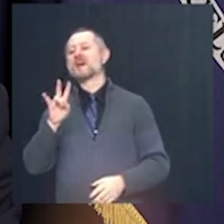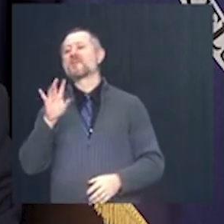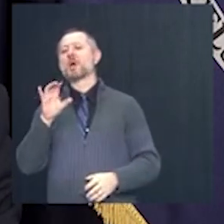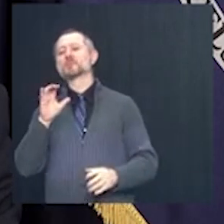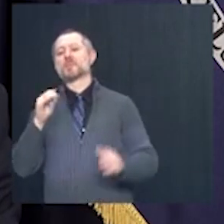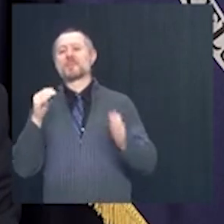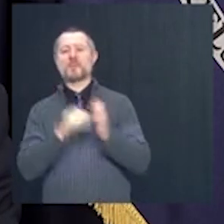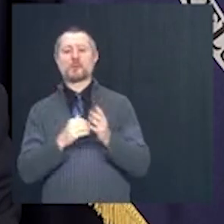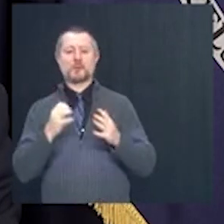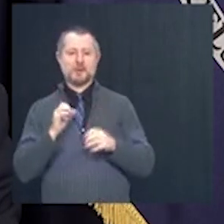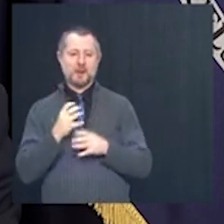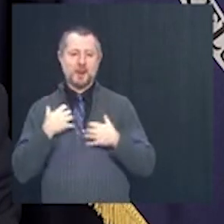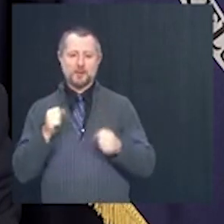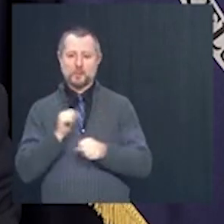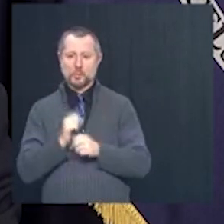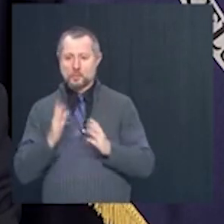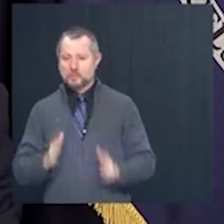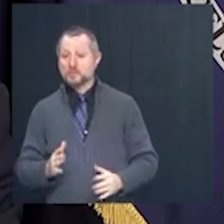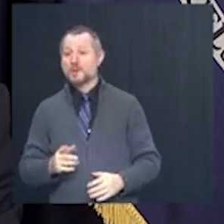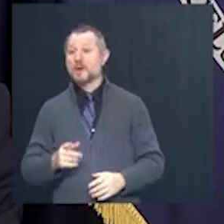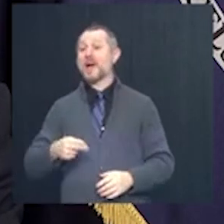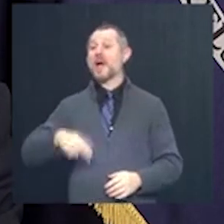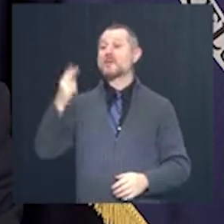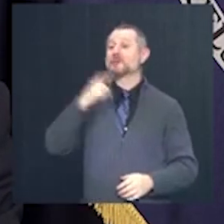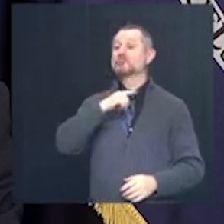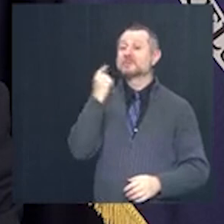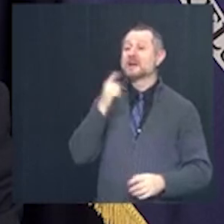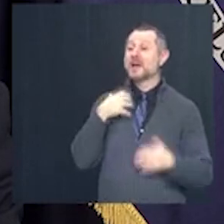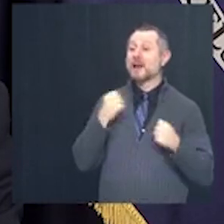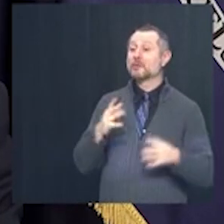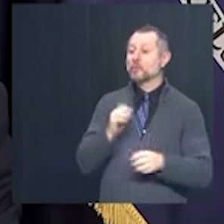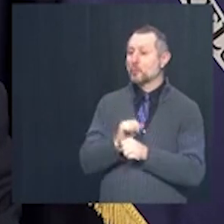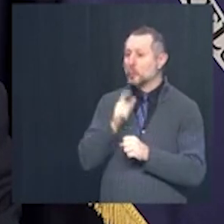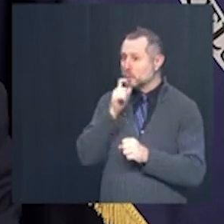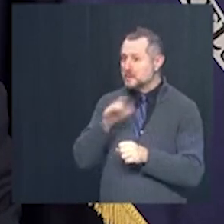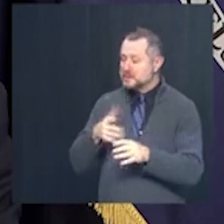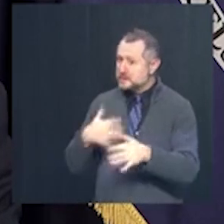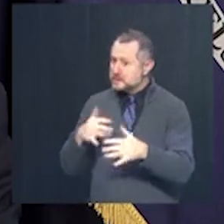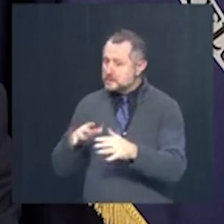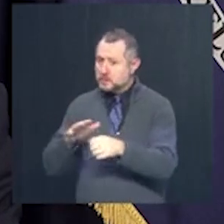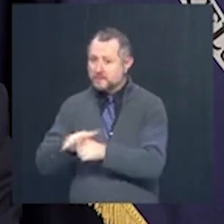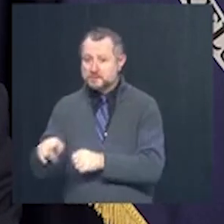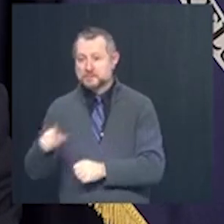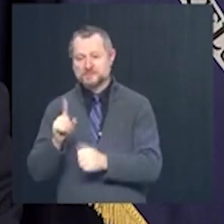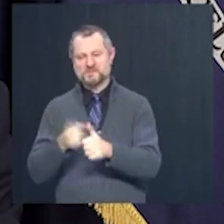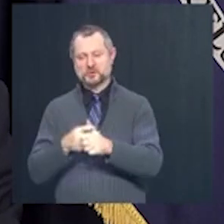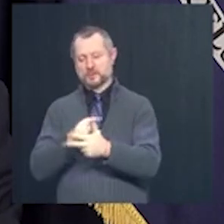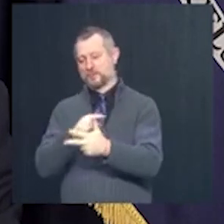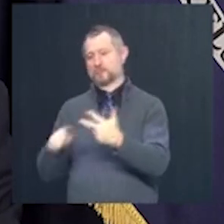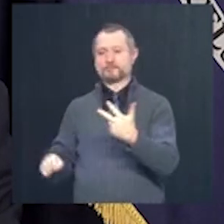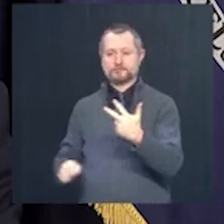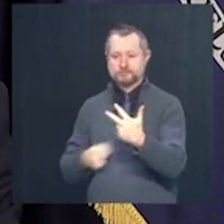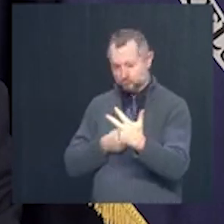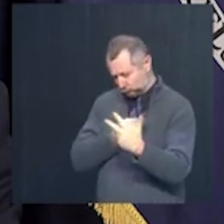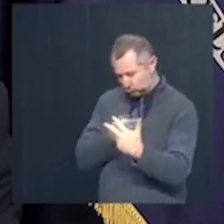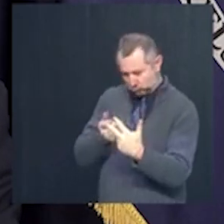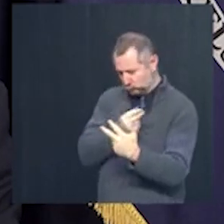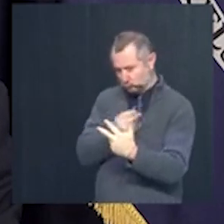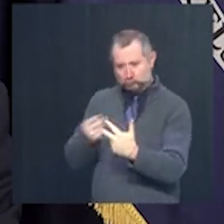The high-risk healthcare workers, and those are the first three tranches.